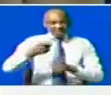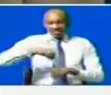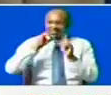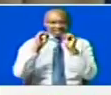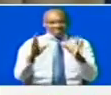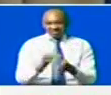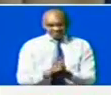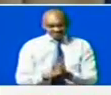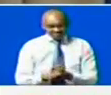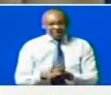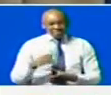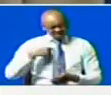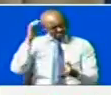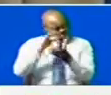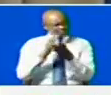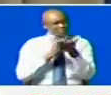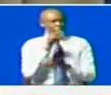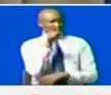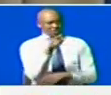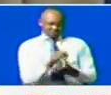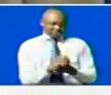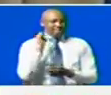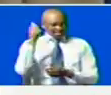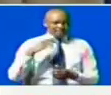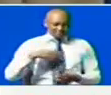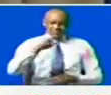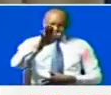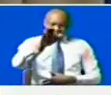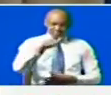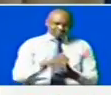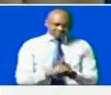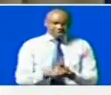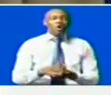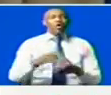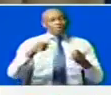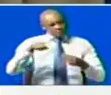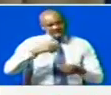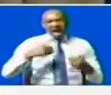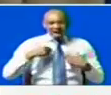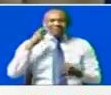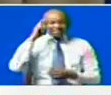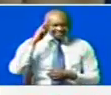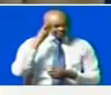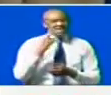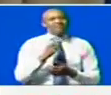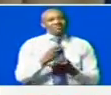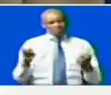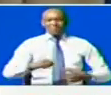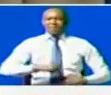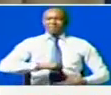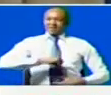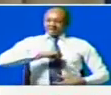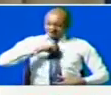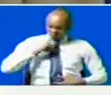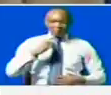And I believe for this, fellow Kenyans, we have every reason to be proud